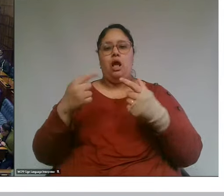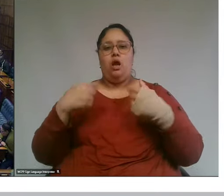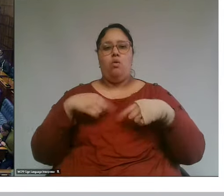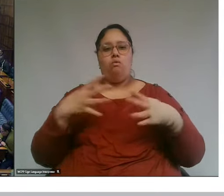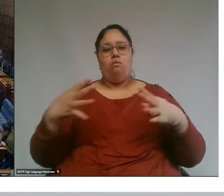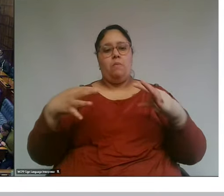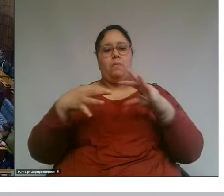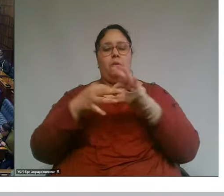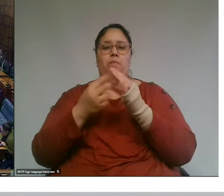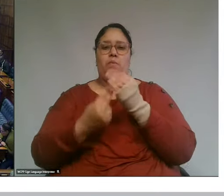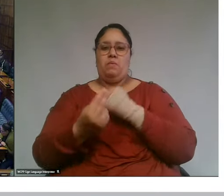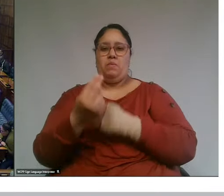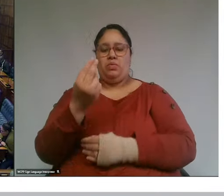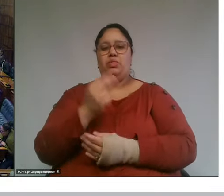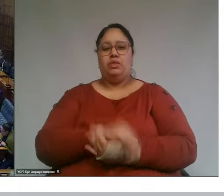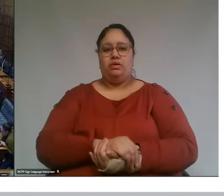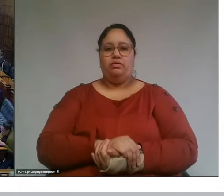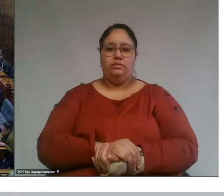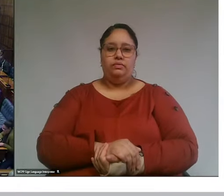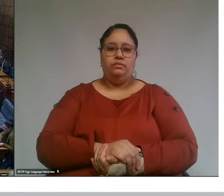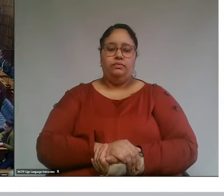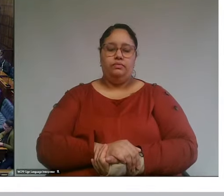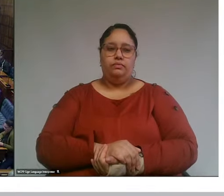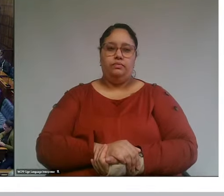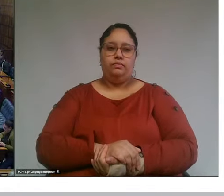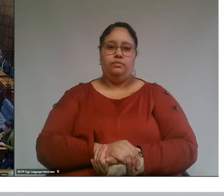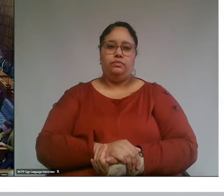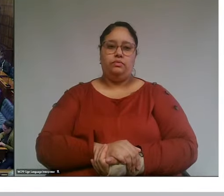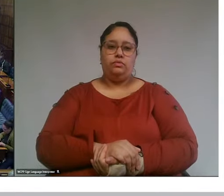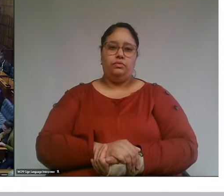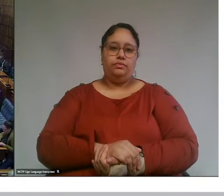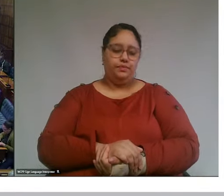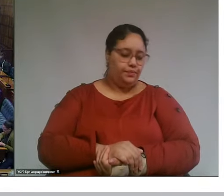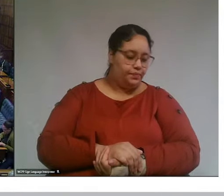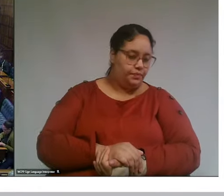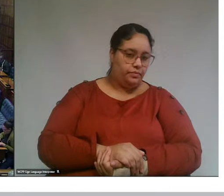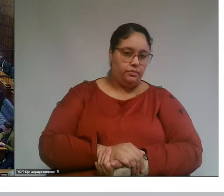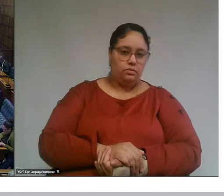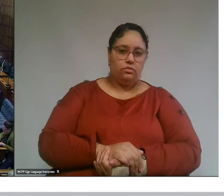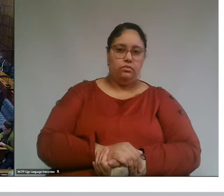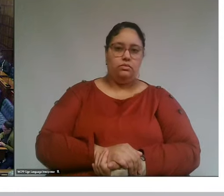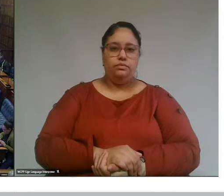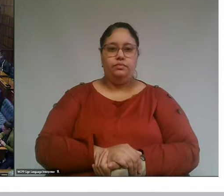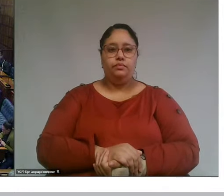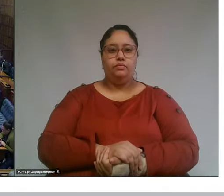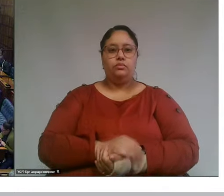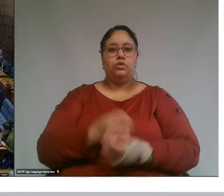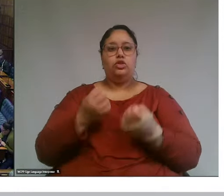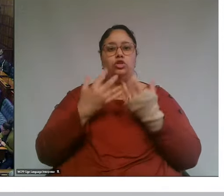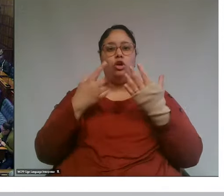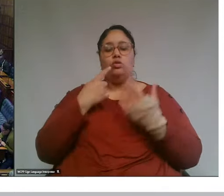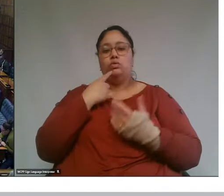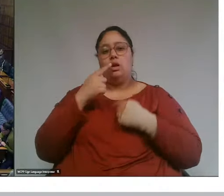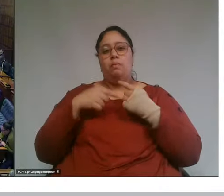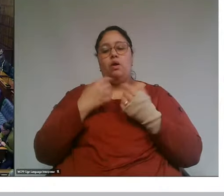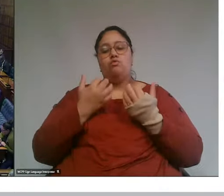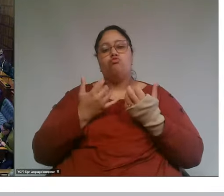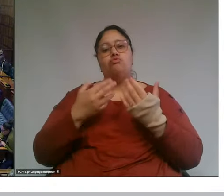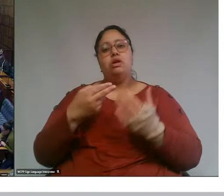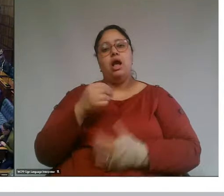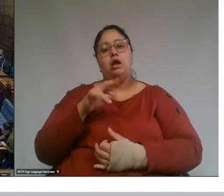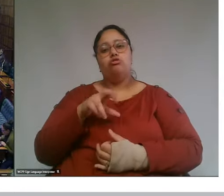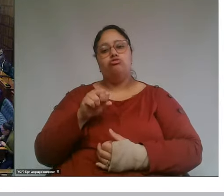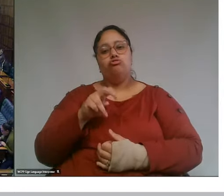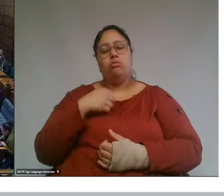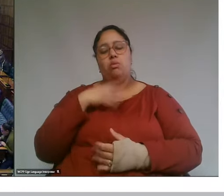the two uh okay there's a a lot to say about green hydrogen but I I'll Focus just on the specific